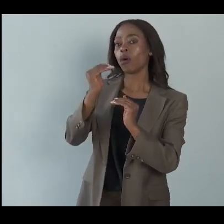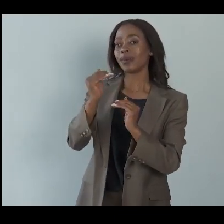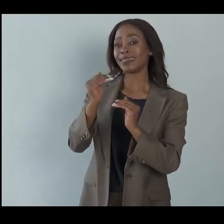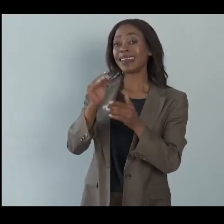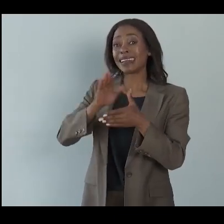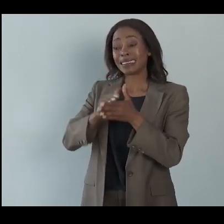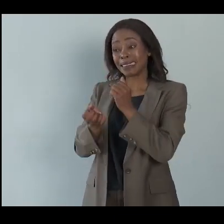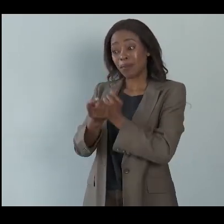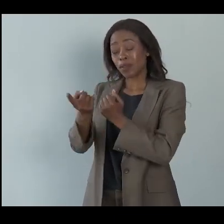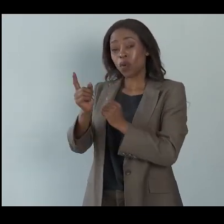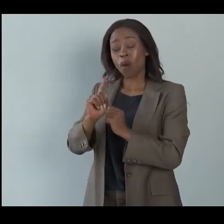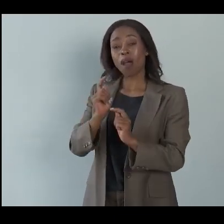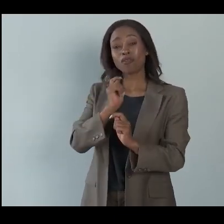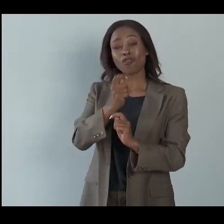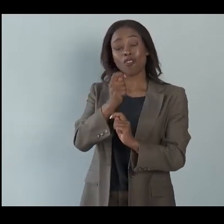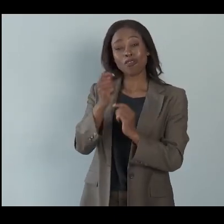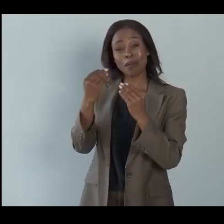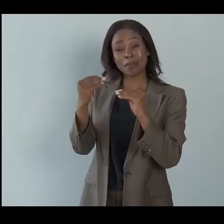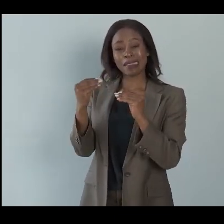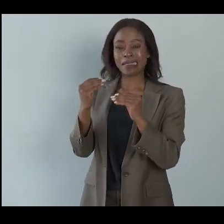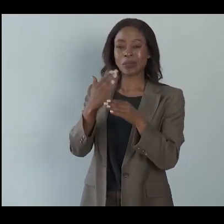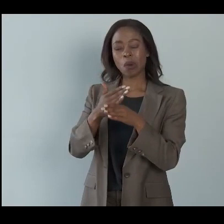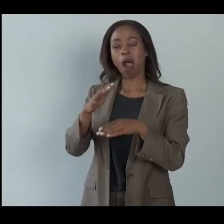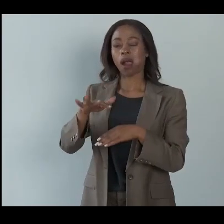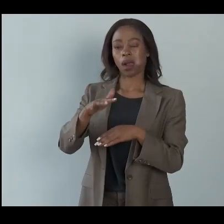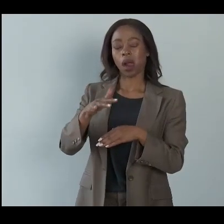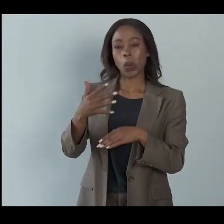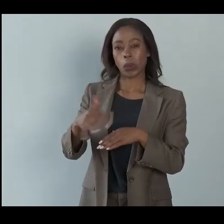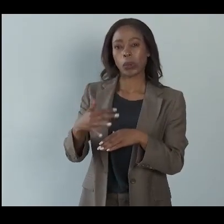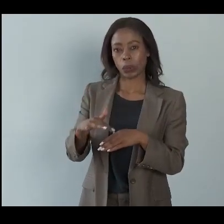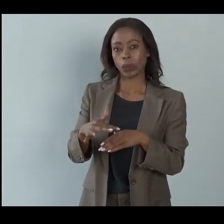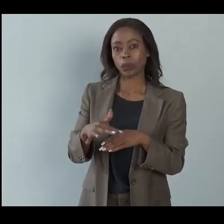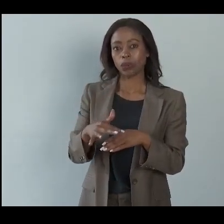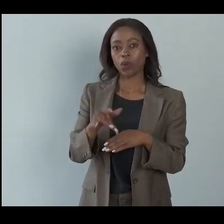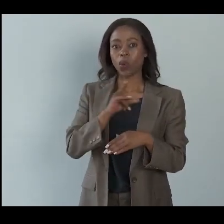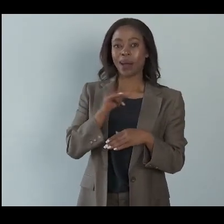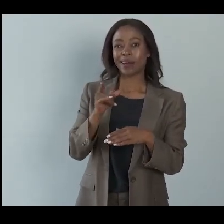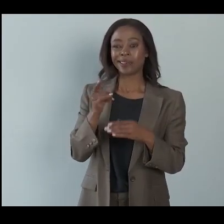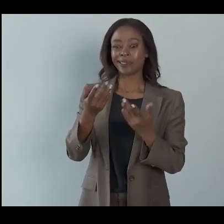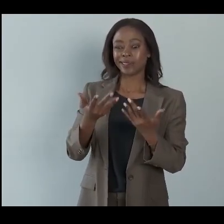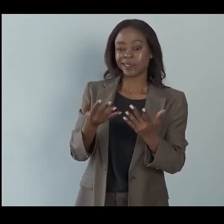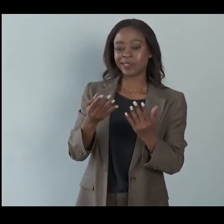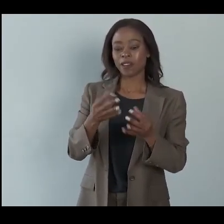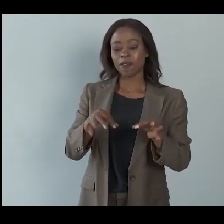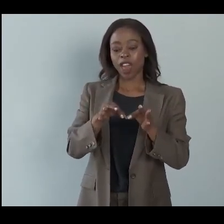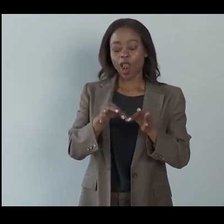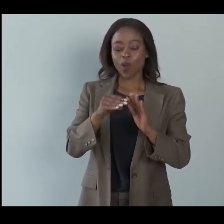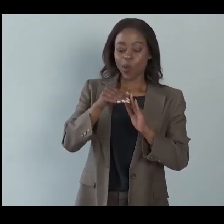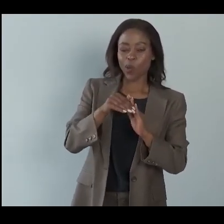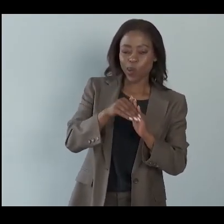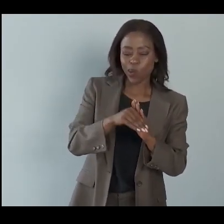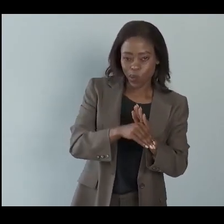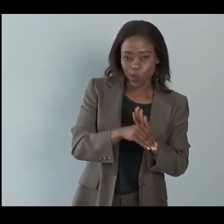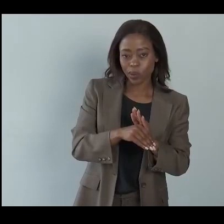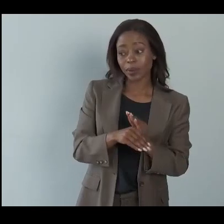the Toyota business operating at a lower operating profit margin with a high depreciation charge. In addition,